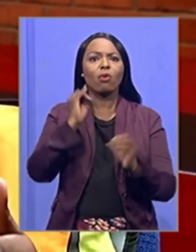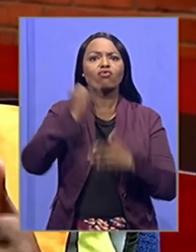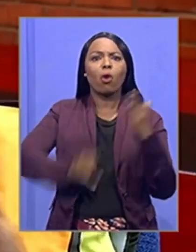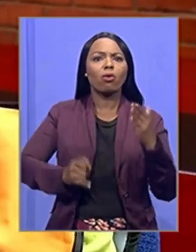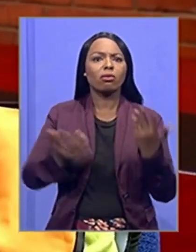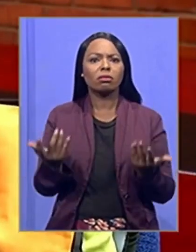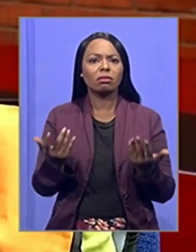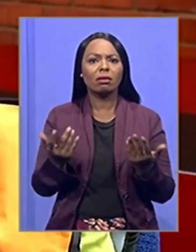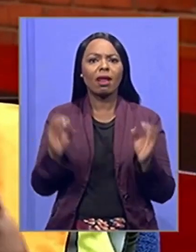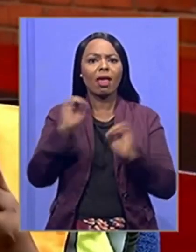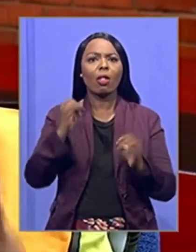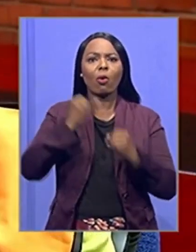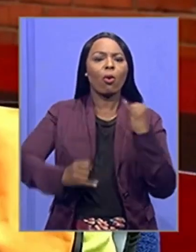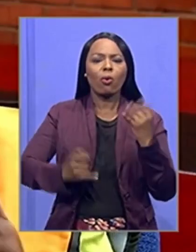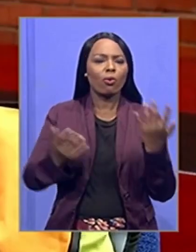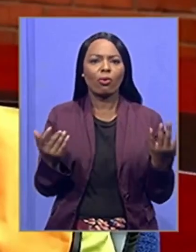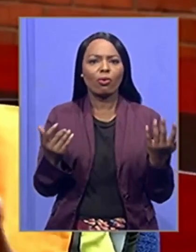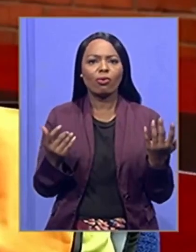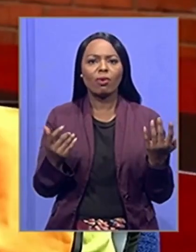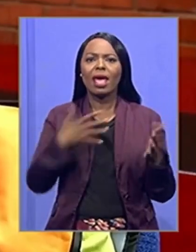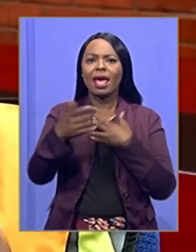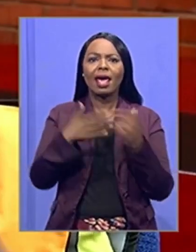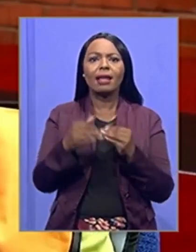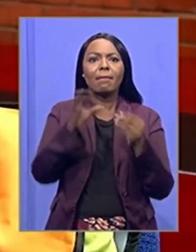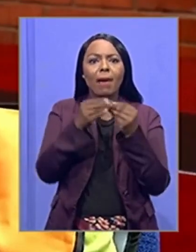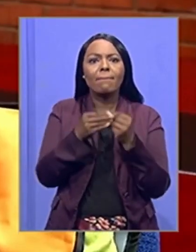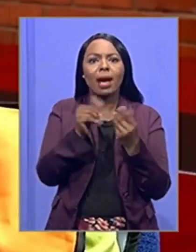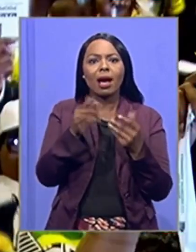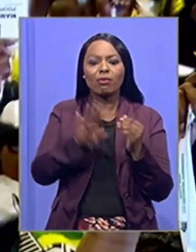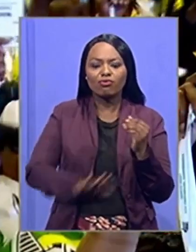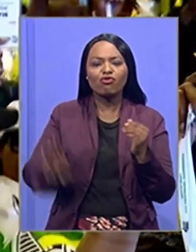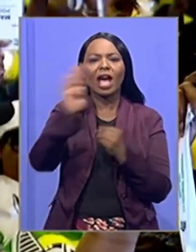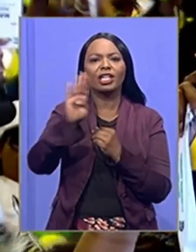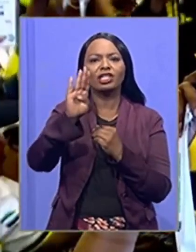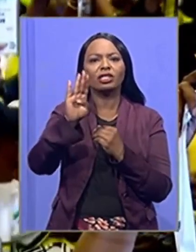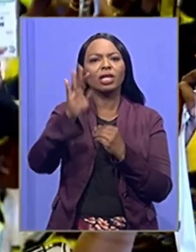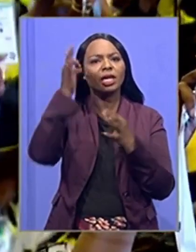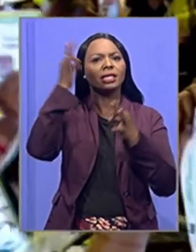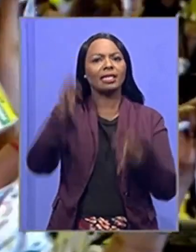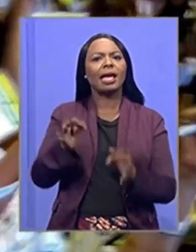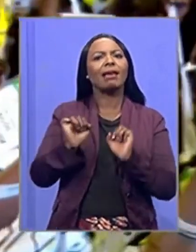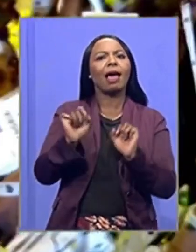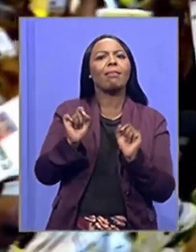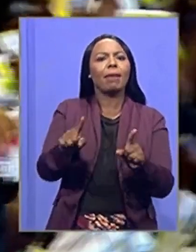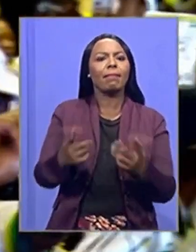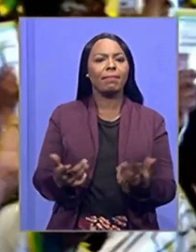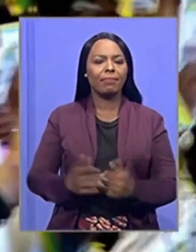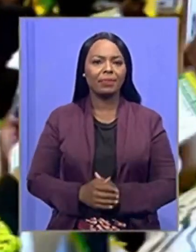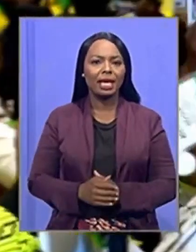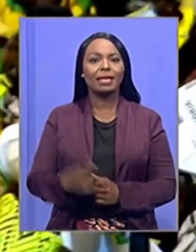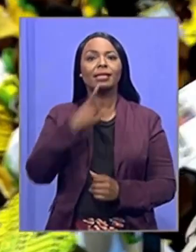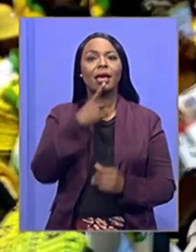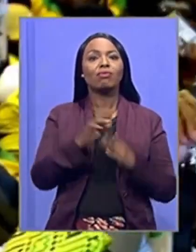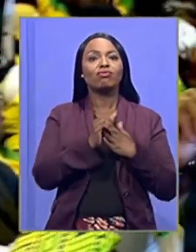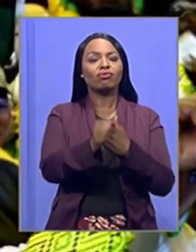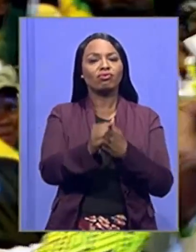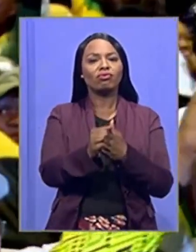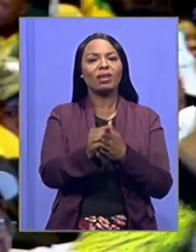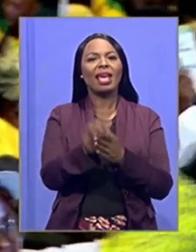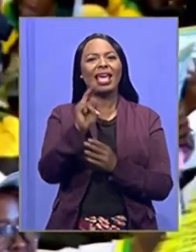a delegate or a moemedi mongwe le mongwe wa branch go dira seo seo. Go begwa fa Kemedi ya profense e bokoa